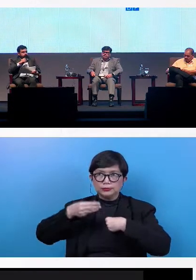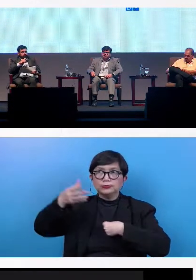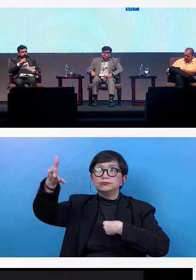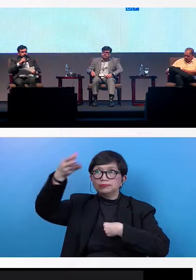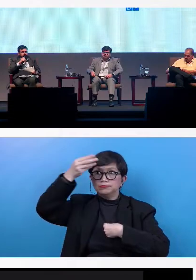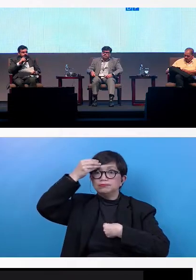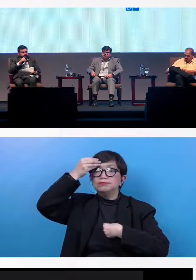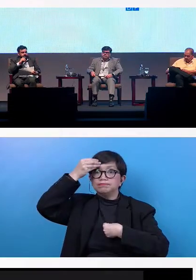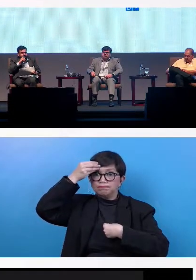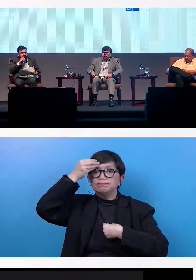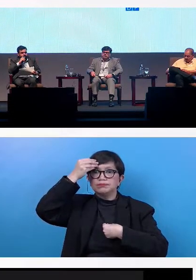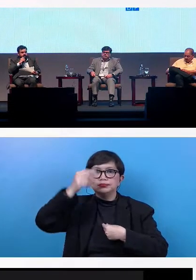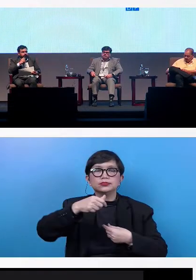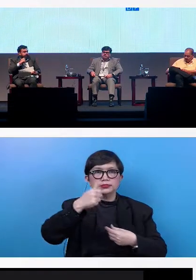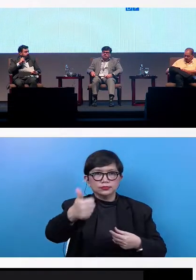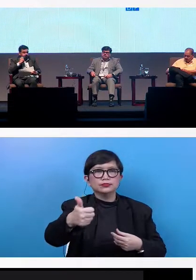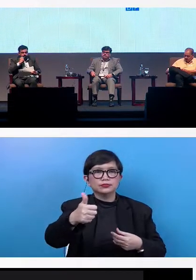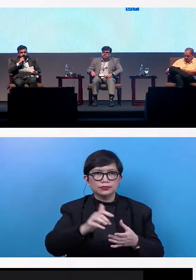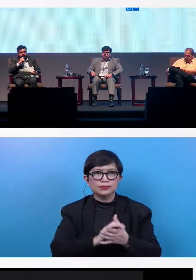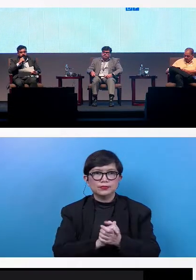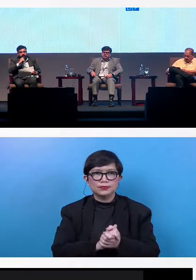outcome.